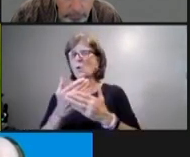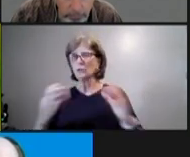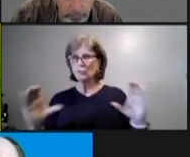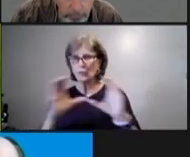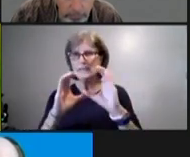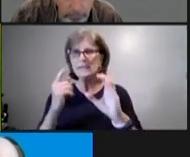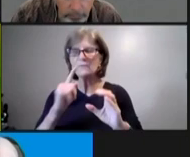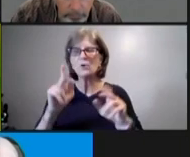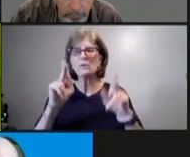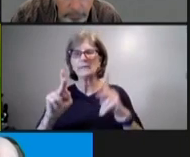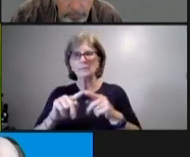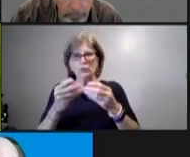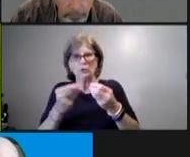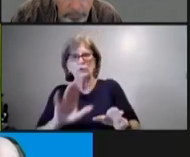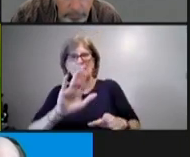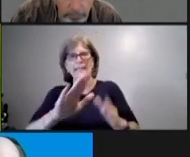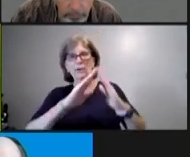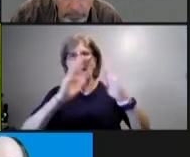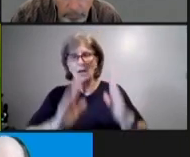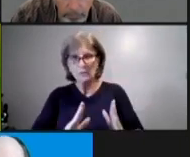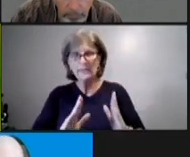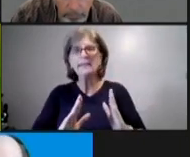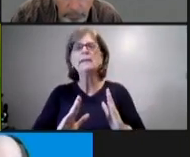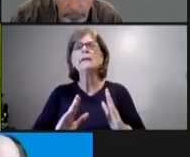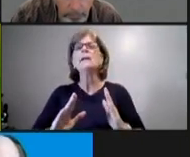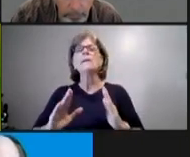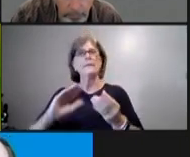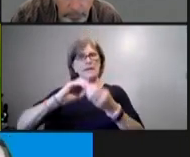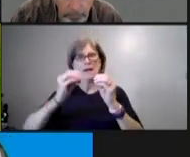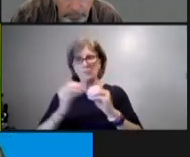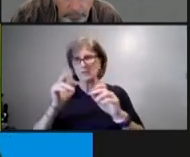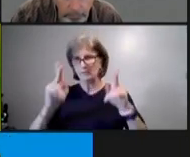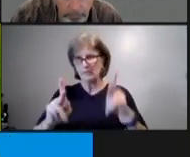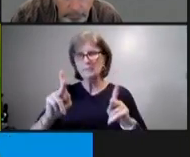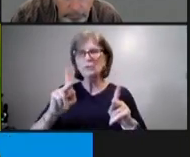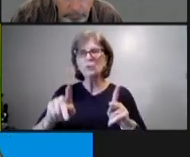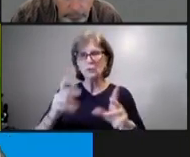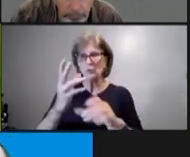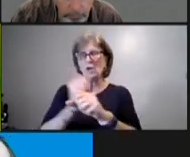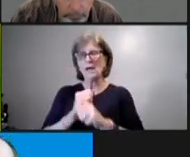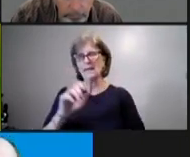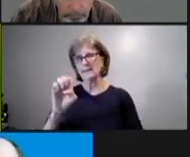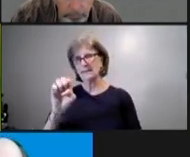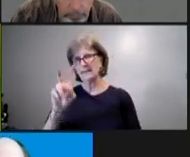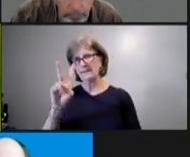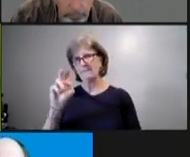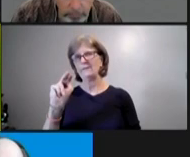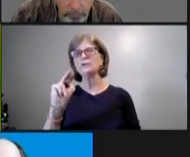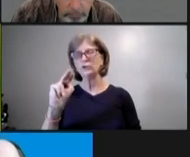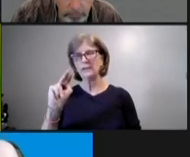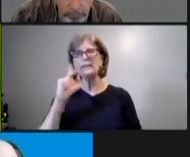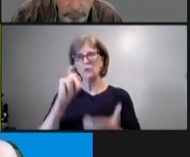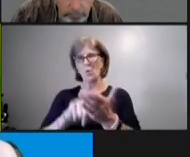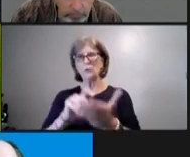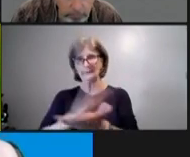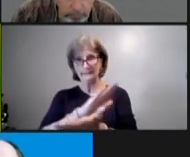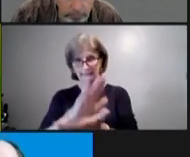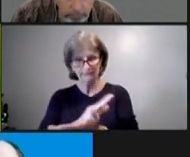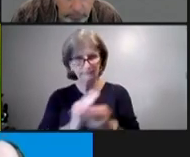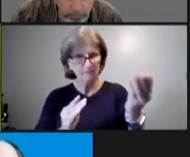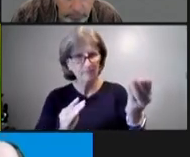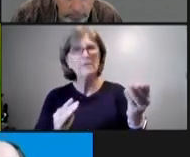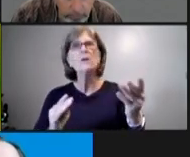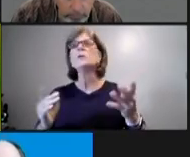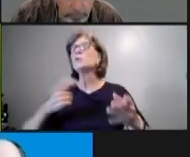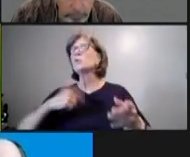did not provide all that everybody needed to remain stable in their housing. So what we did was put together a